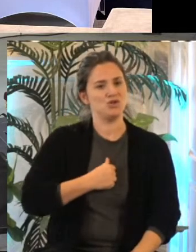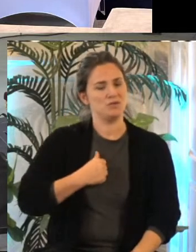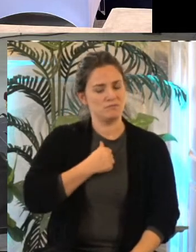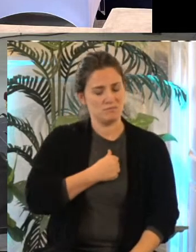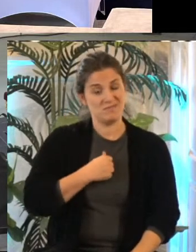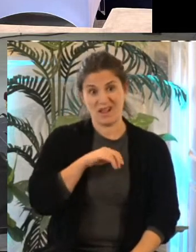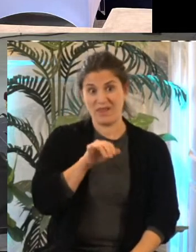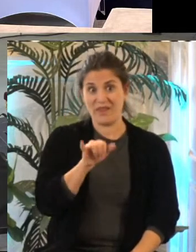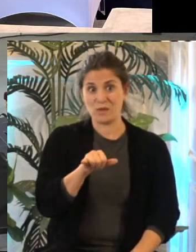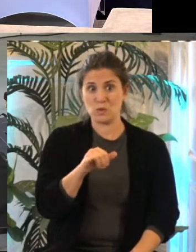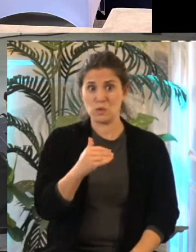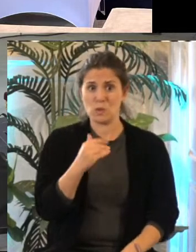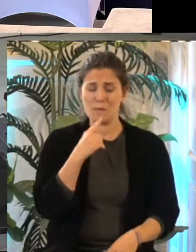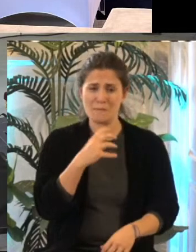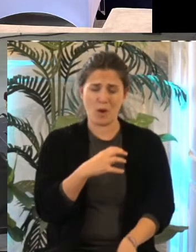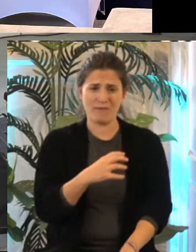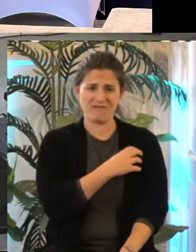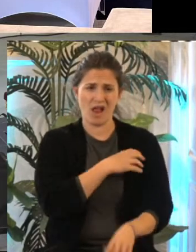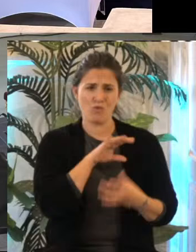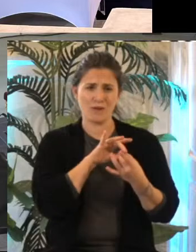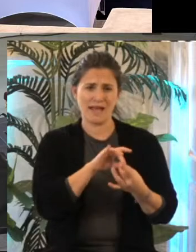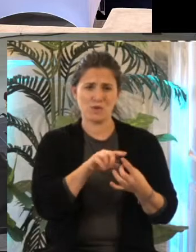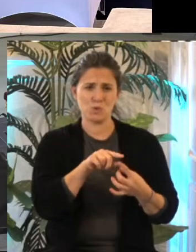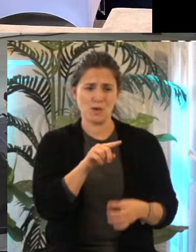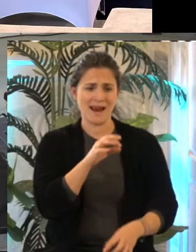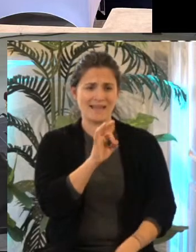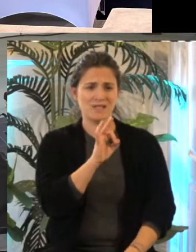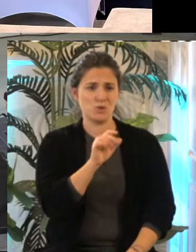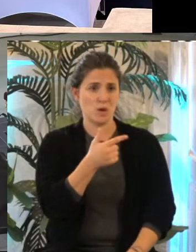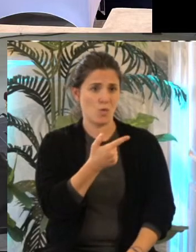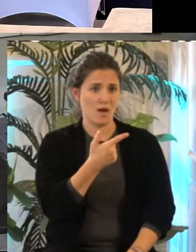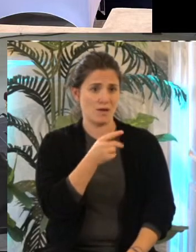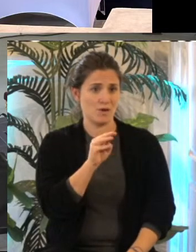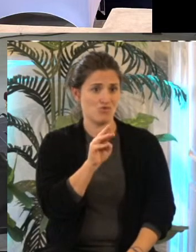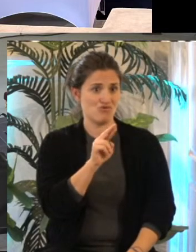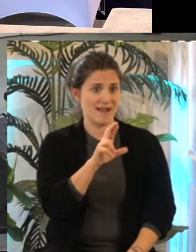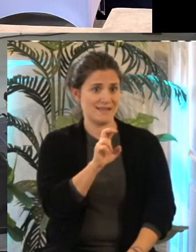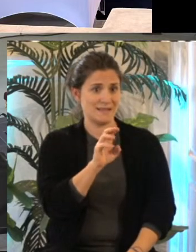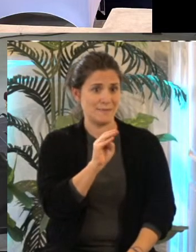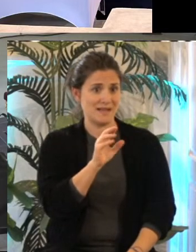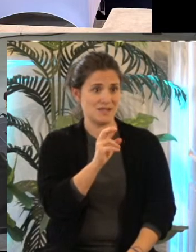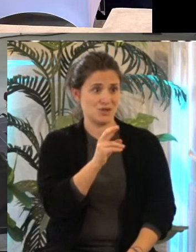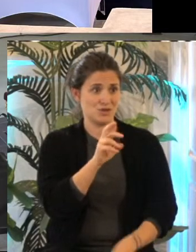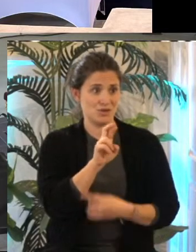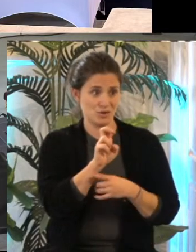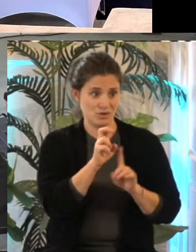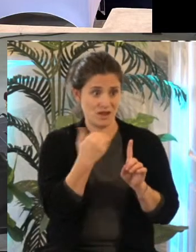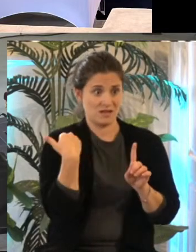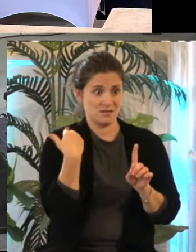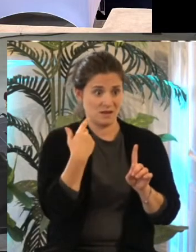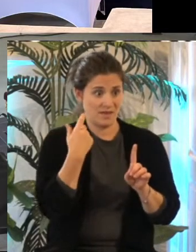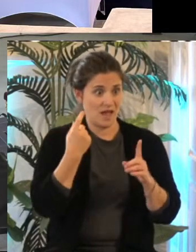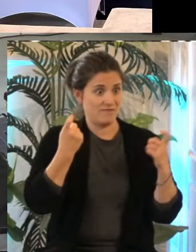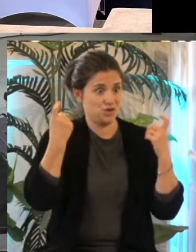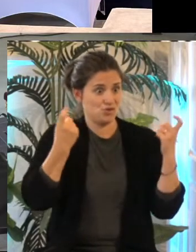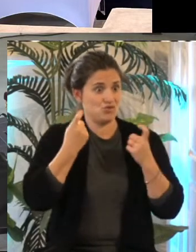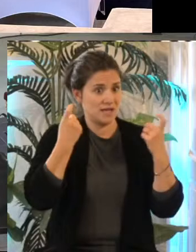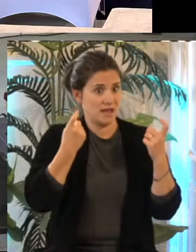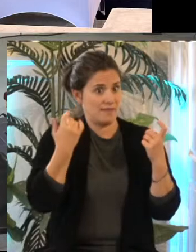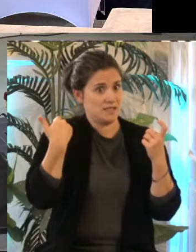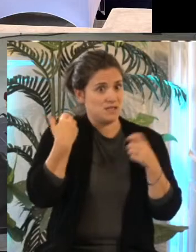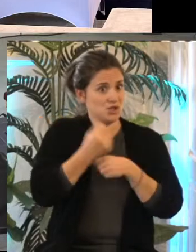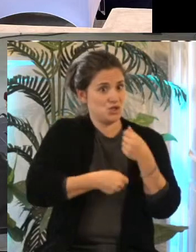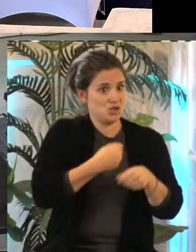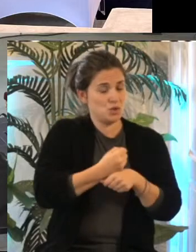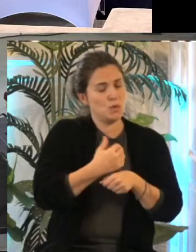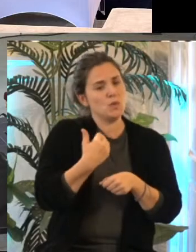ritual related to the 1921 race massacre on the anniversary this year. It'll be the anniversary. And